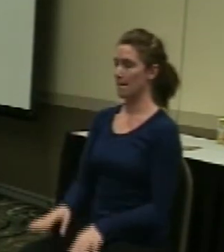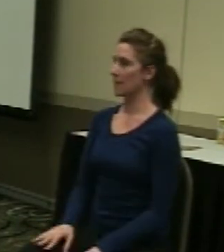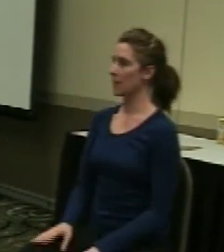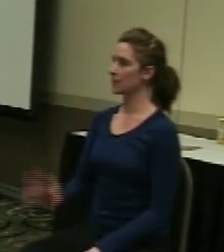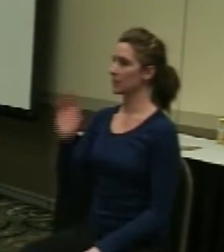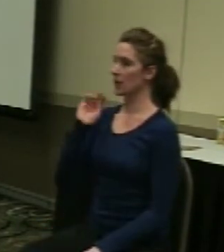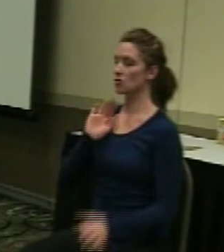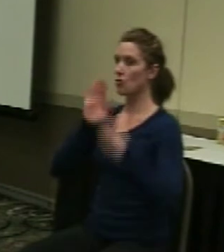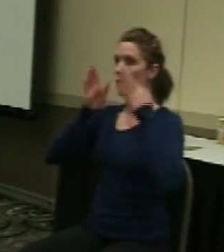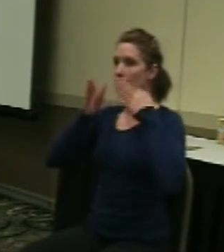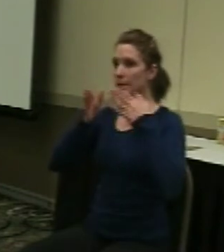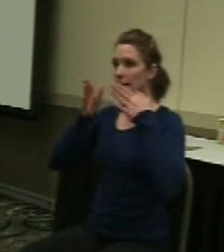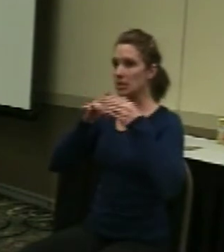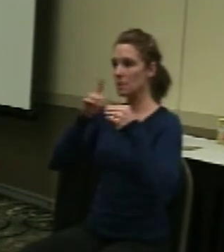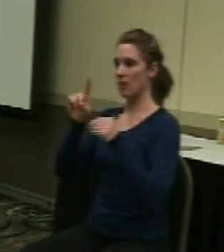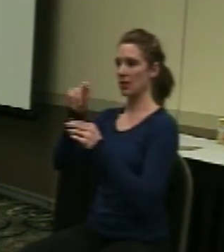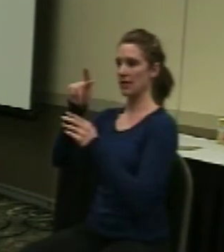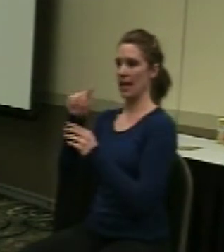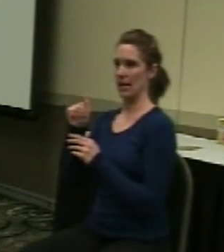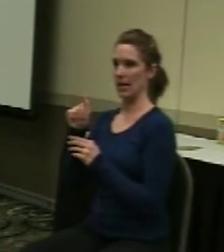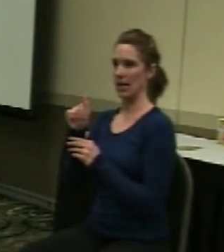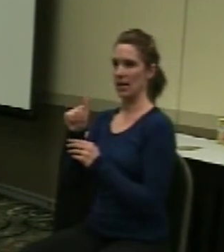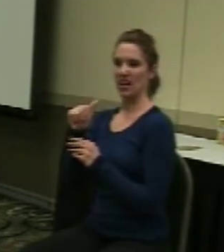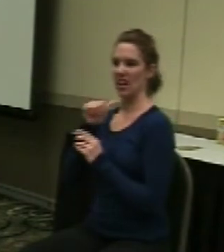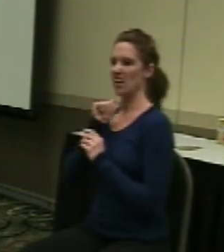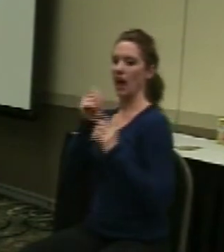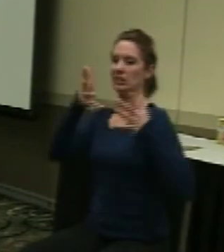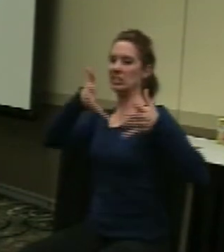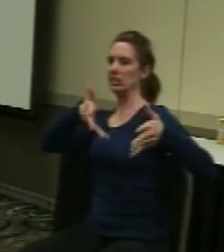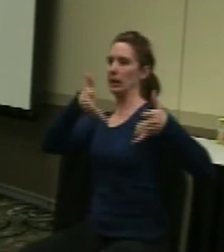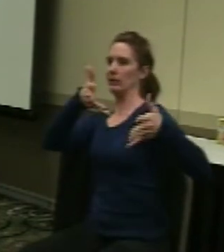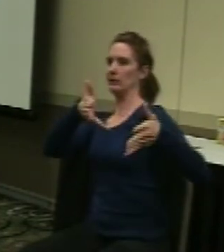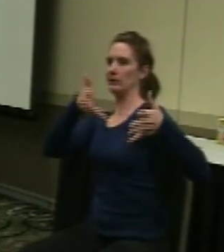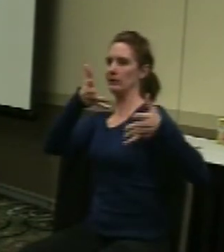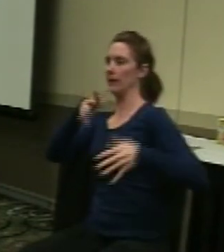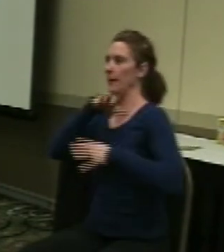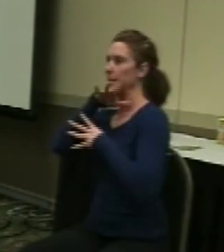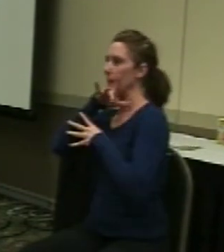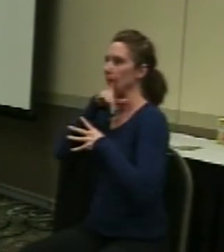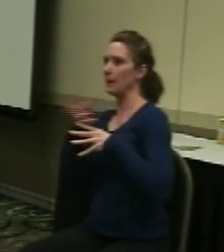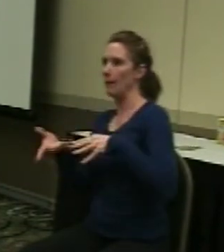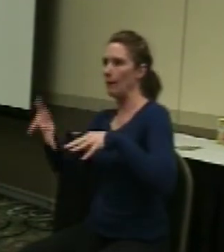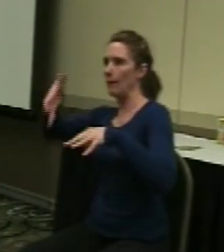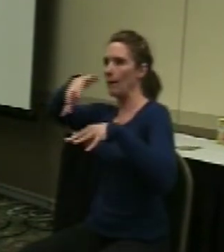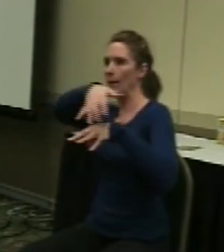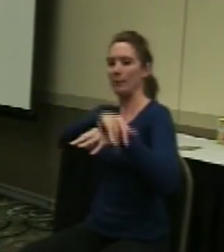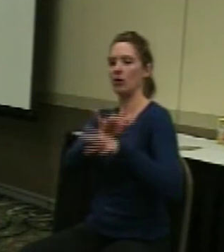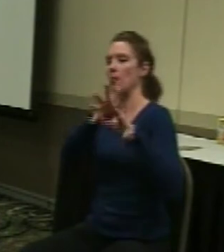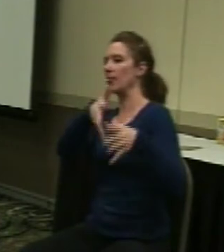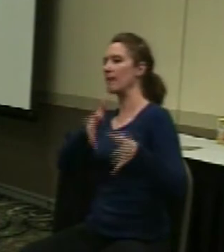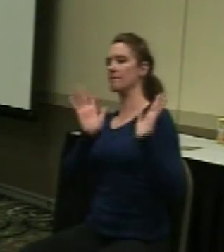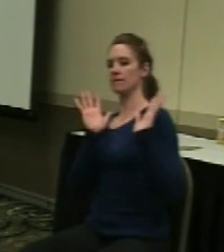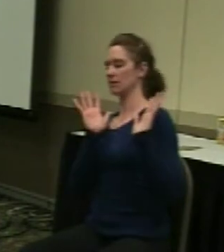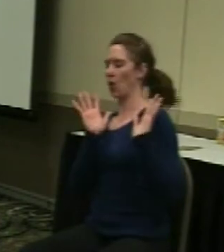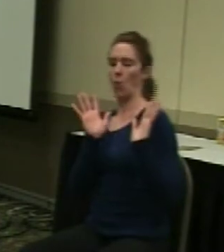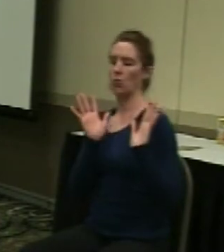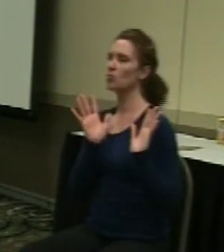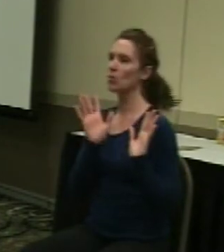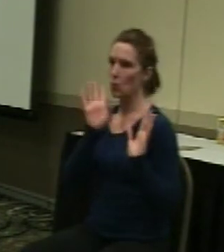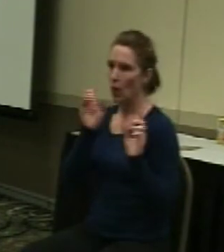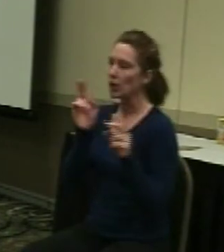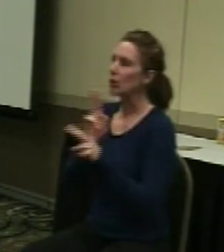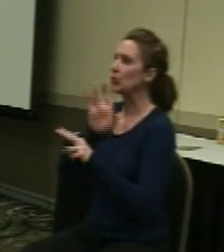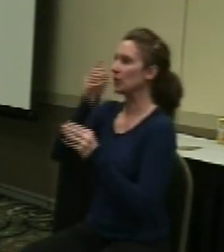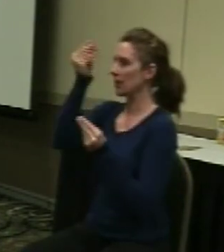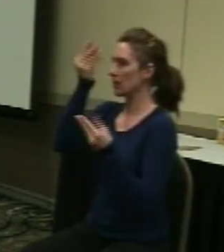pay attention to the data. We're not going to let it sit on our shelves gathering dust. Is that fair? to do? No, no, no. As much as we possibly can, we're